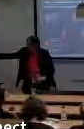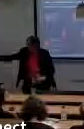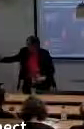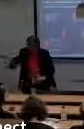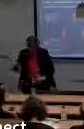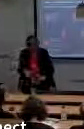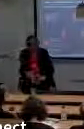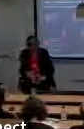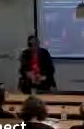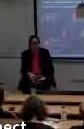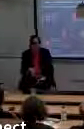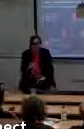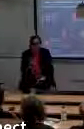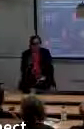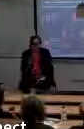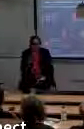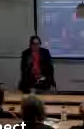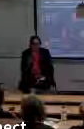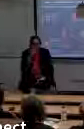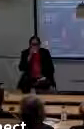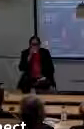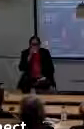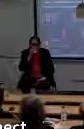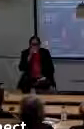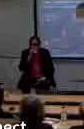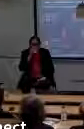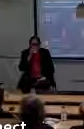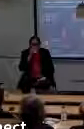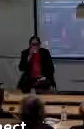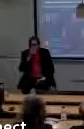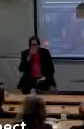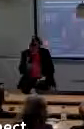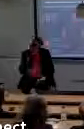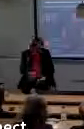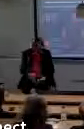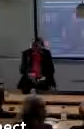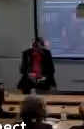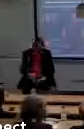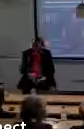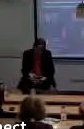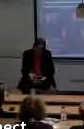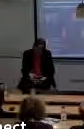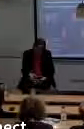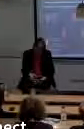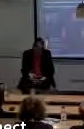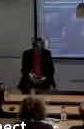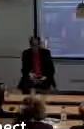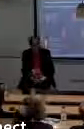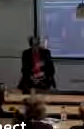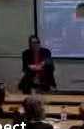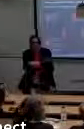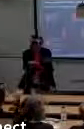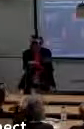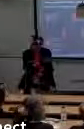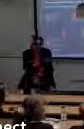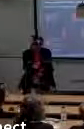result of much collaborative work, both with my research colleagues from around the world on